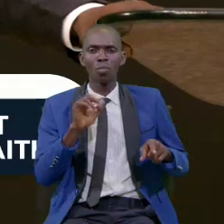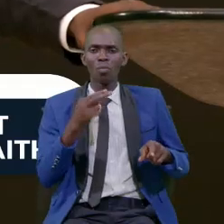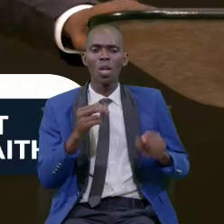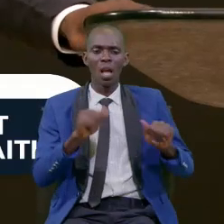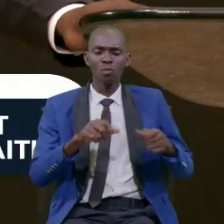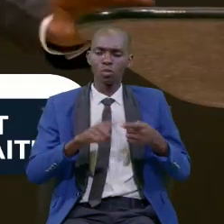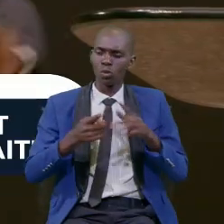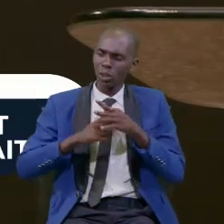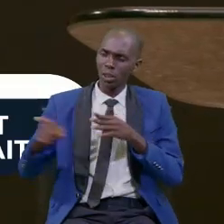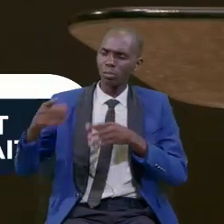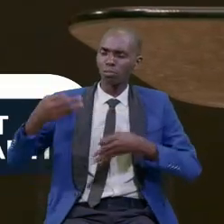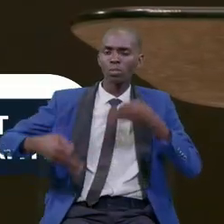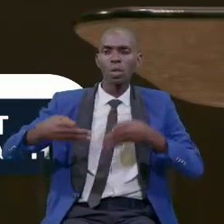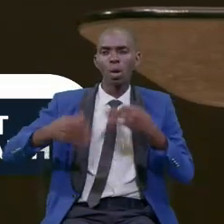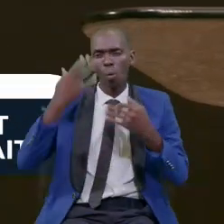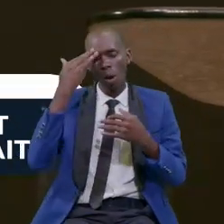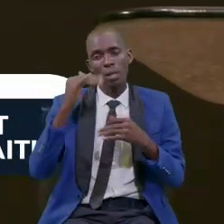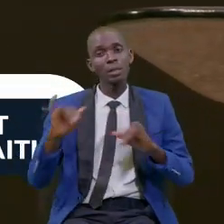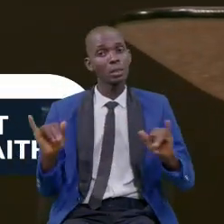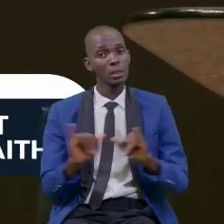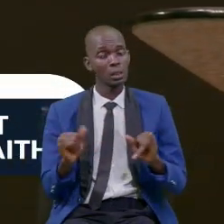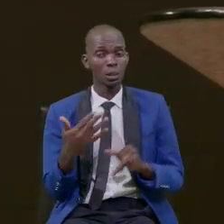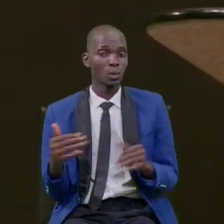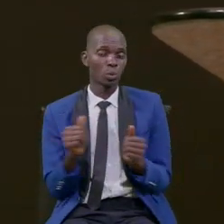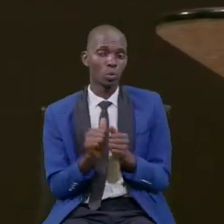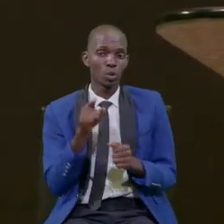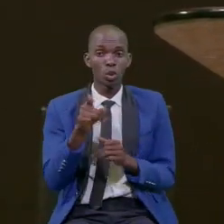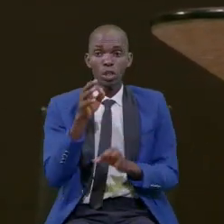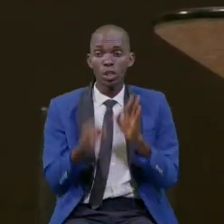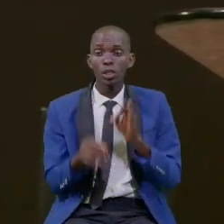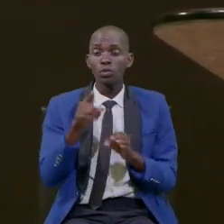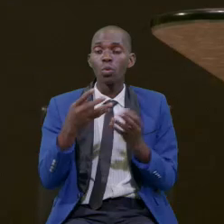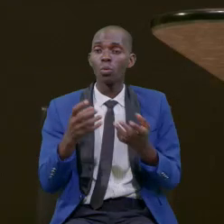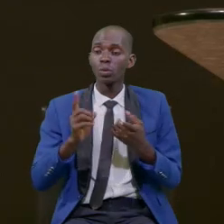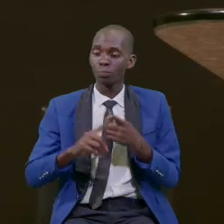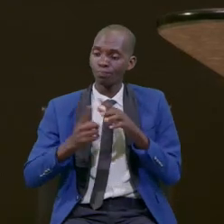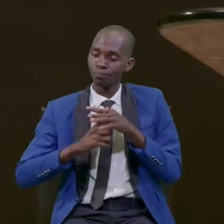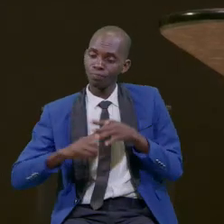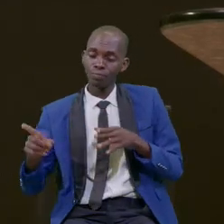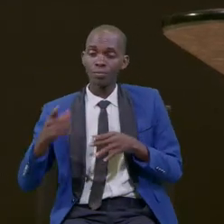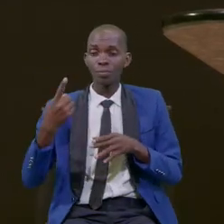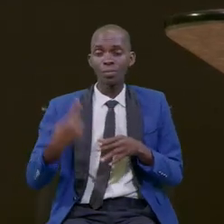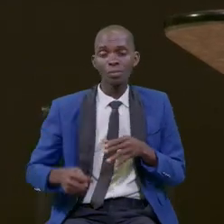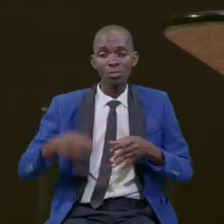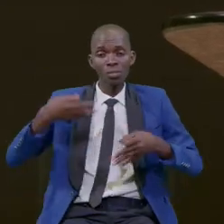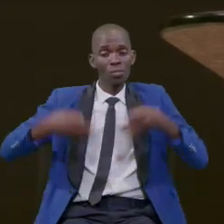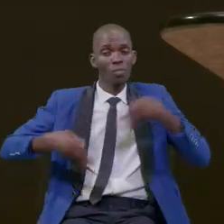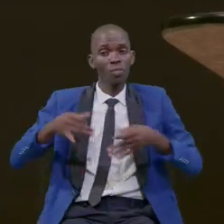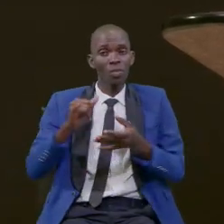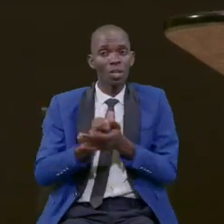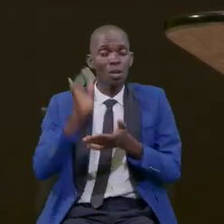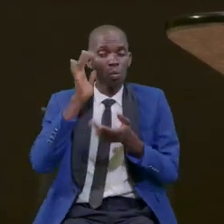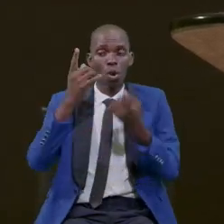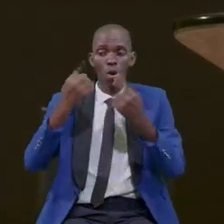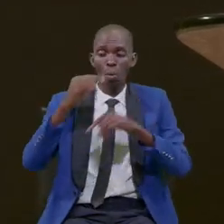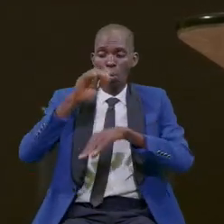the same thing with you. If you're going to escape the condemnation that will come to the